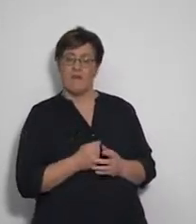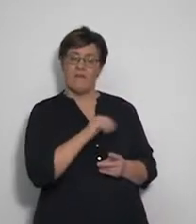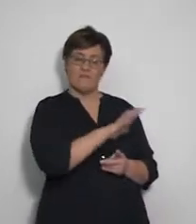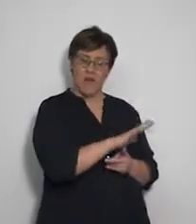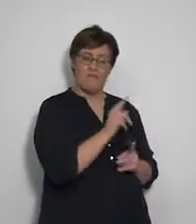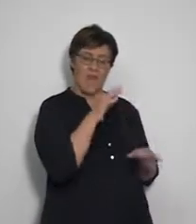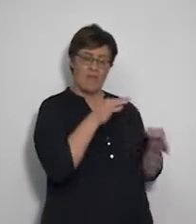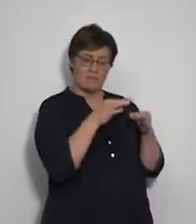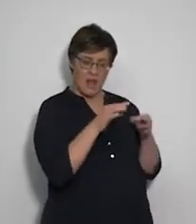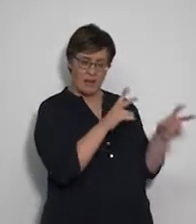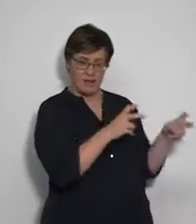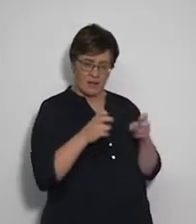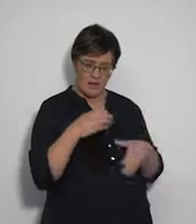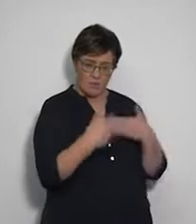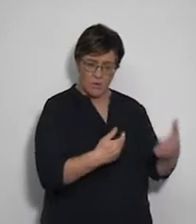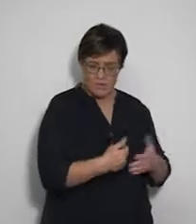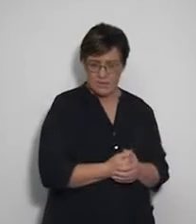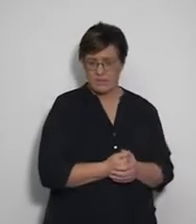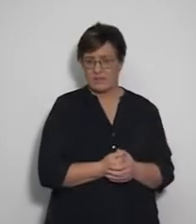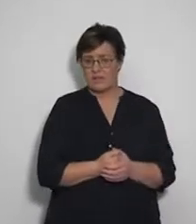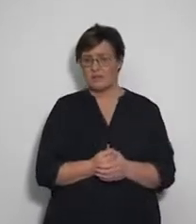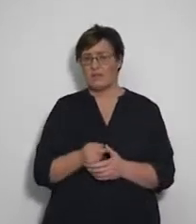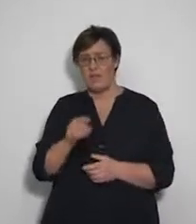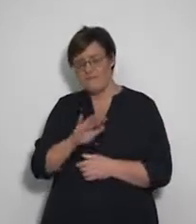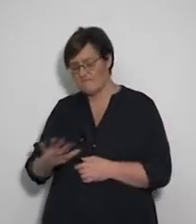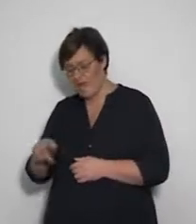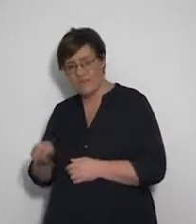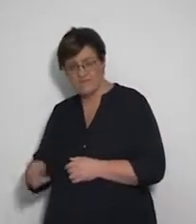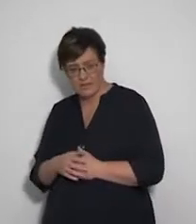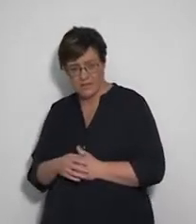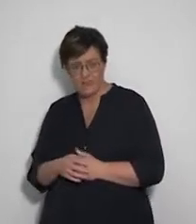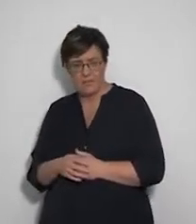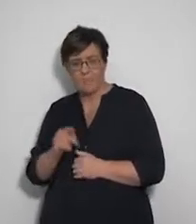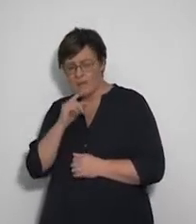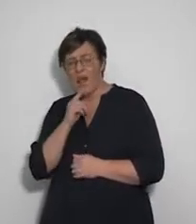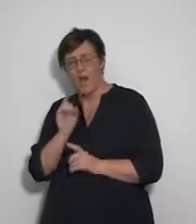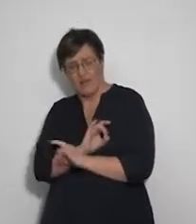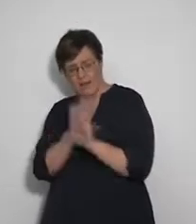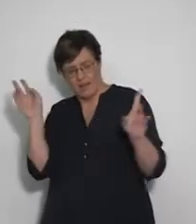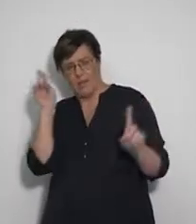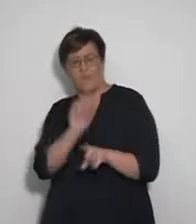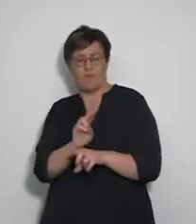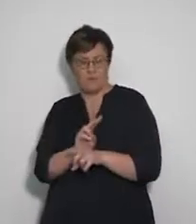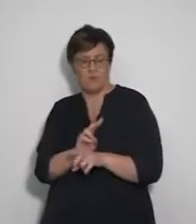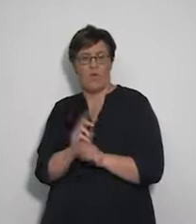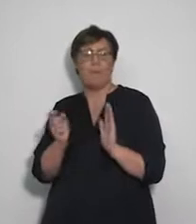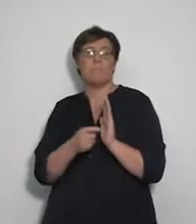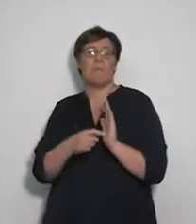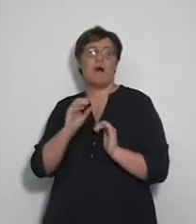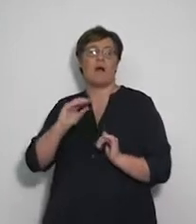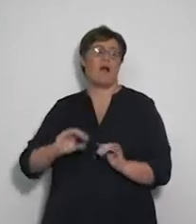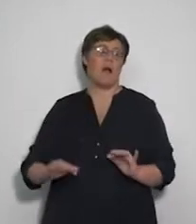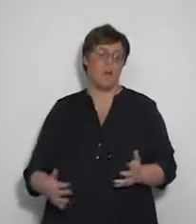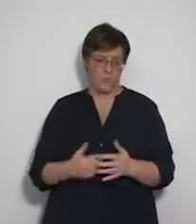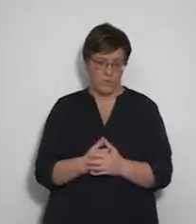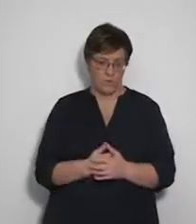another 5 for describing the importance of the process of mitosis, I would have had a kind of a clear overview now of what the mark